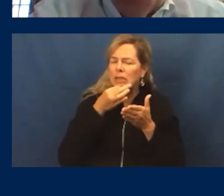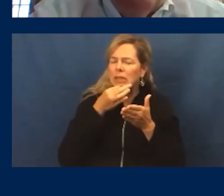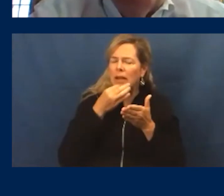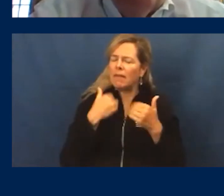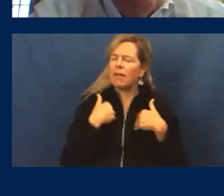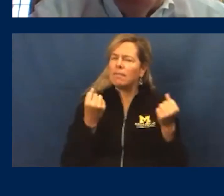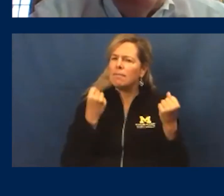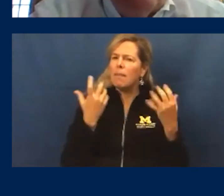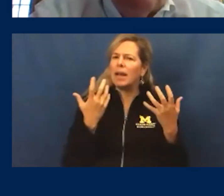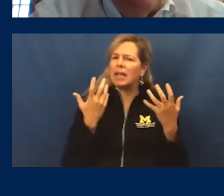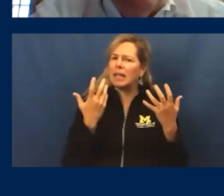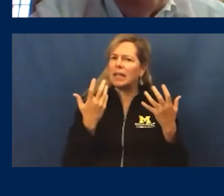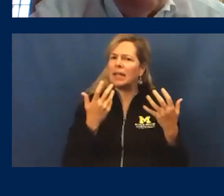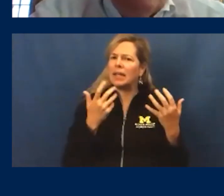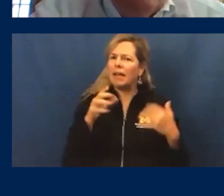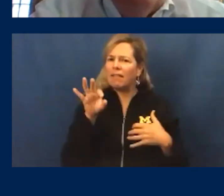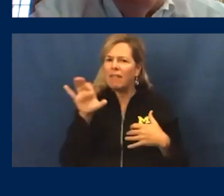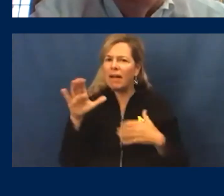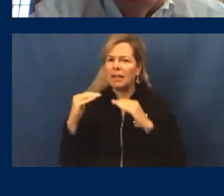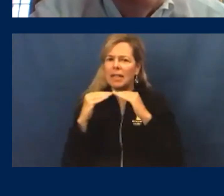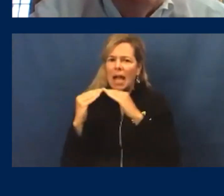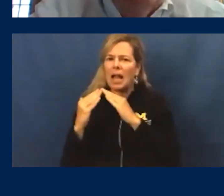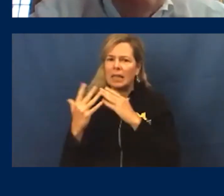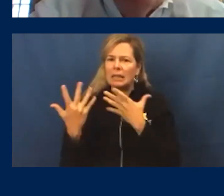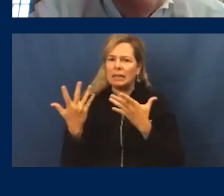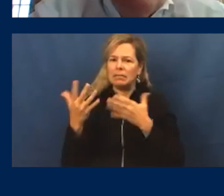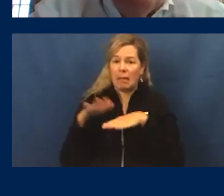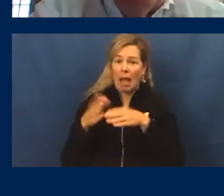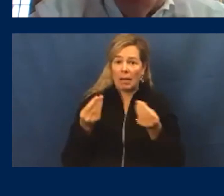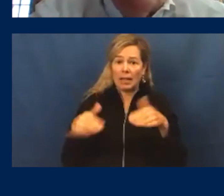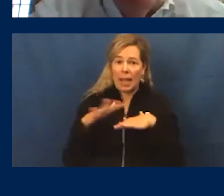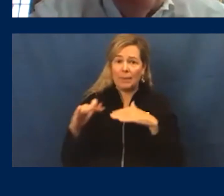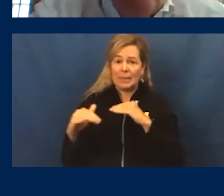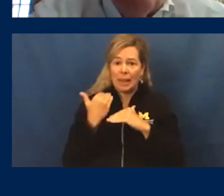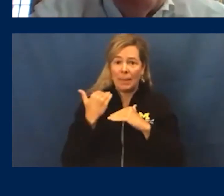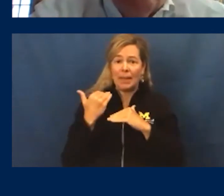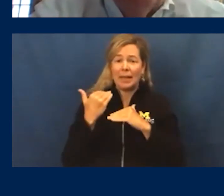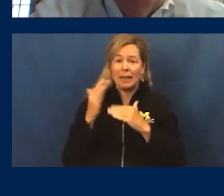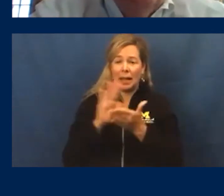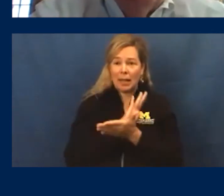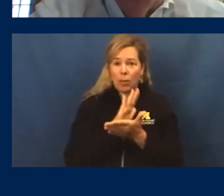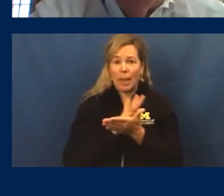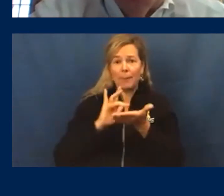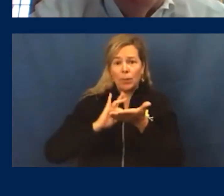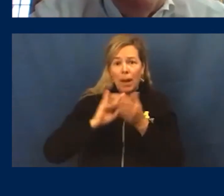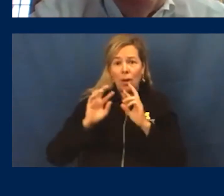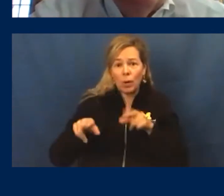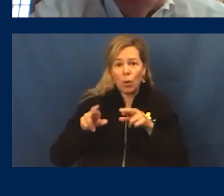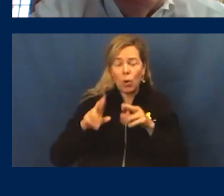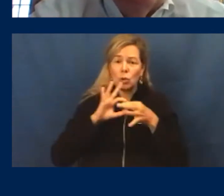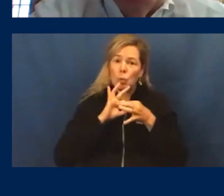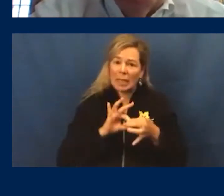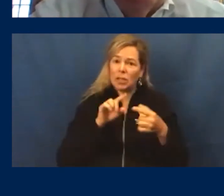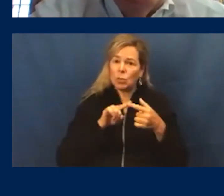of faculty colleagues across campus send me their papers and their technical reports on racial